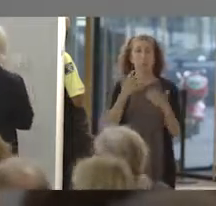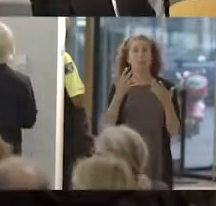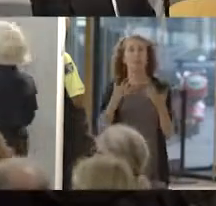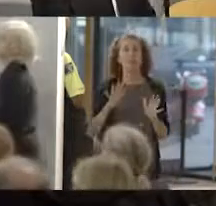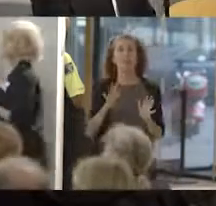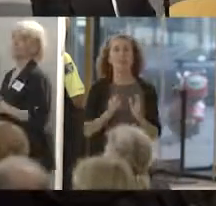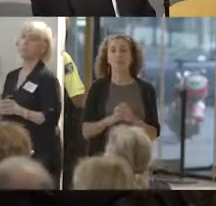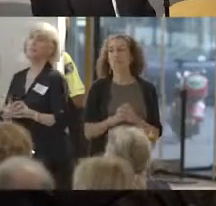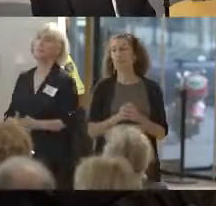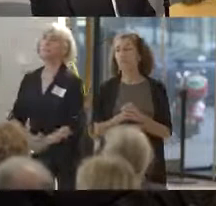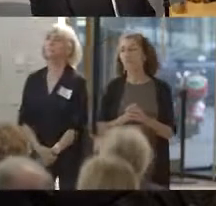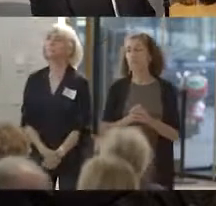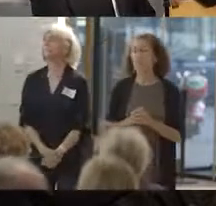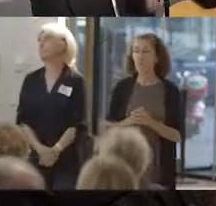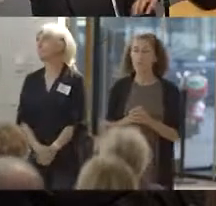Thank you, Gwen.